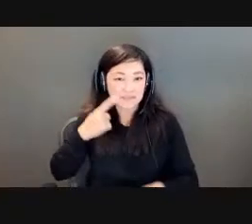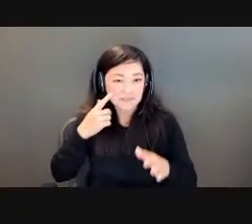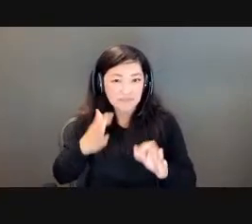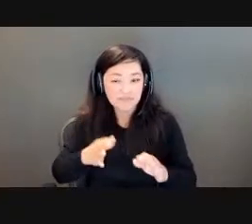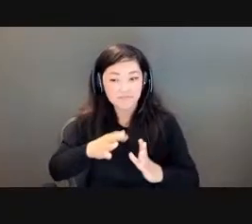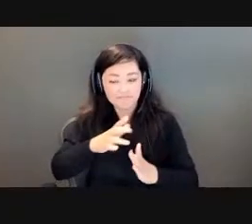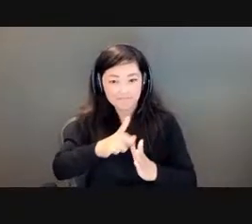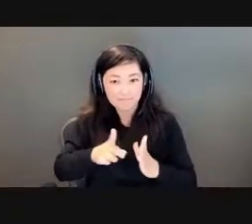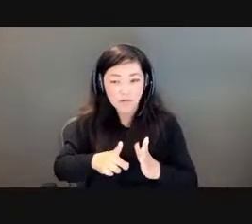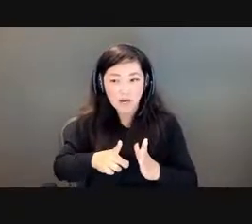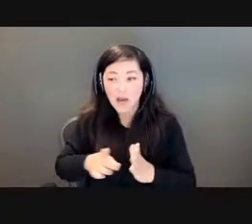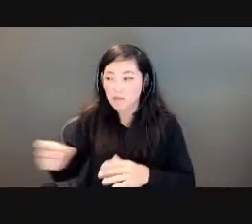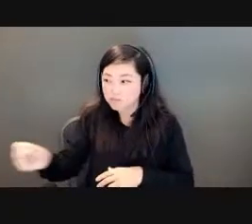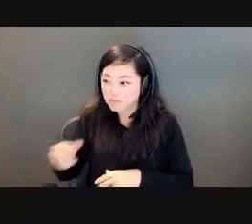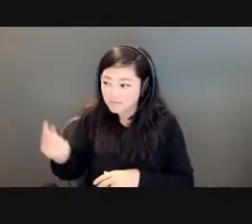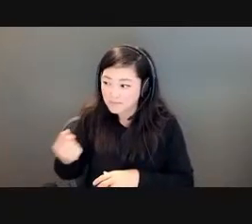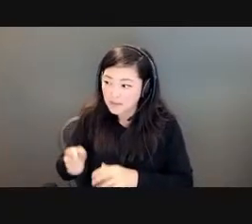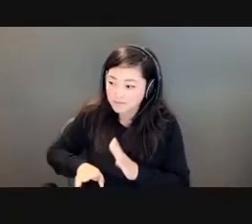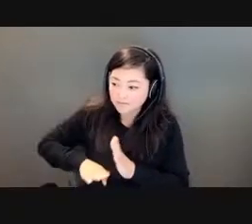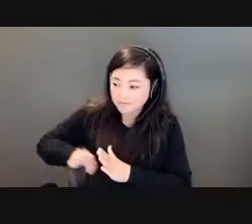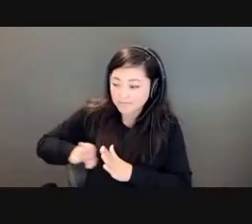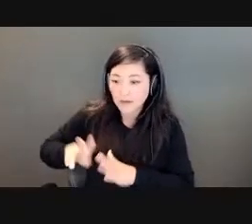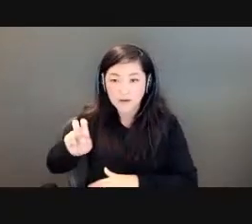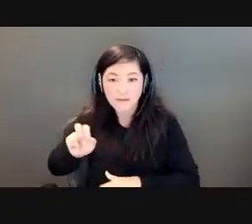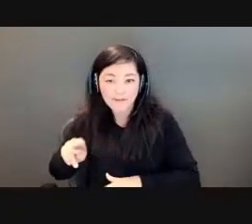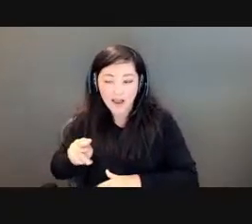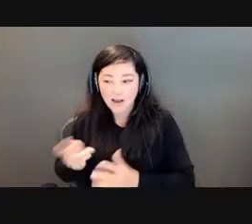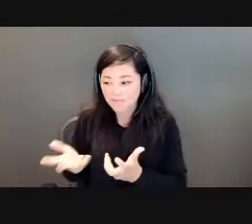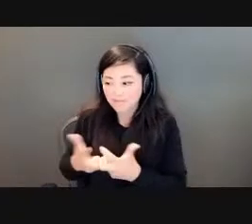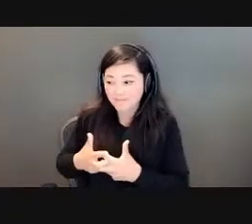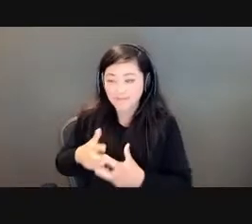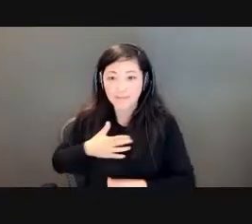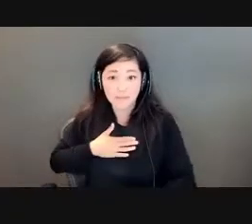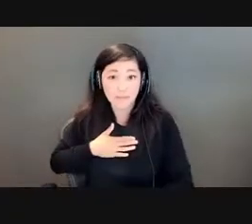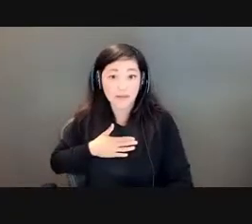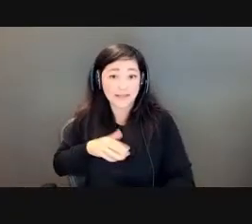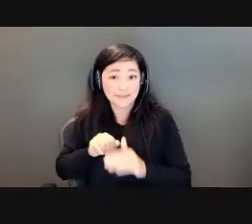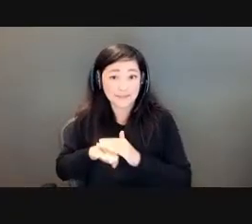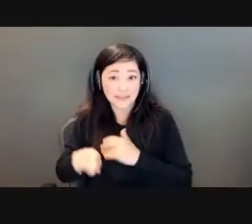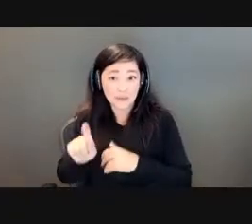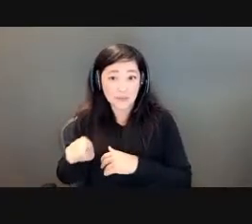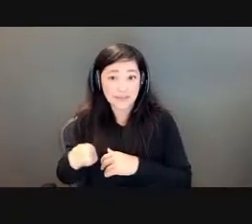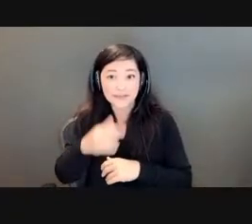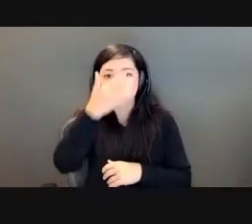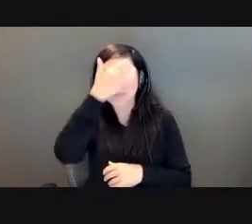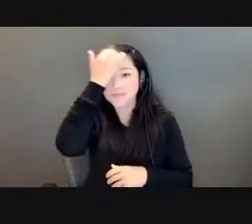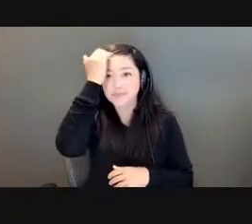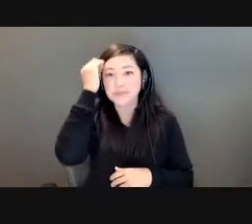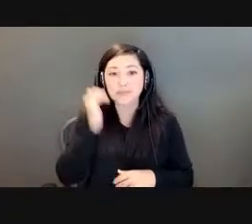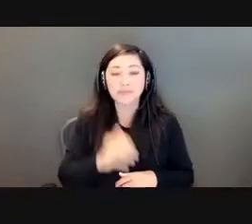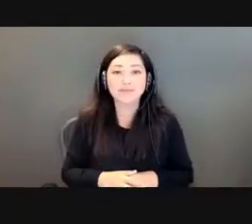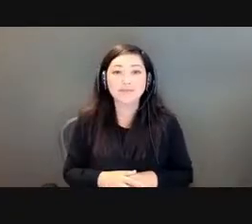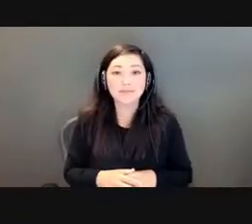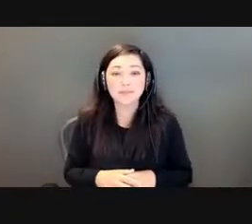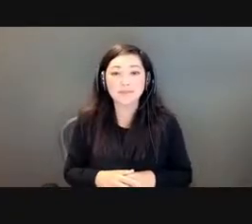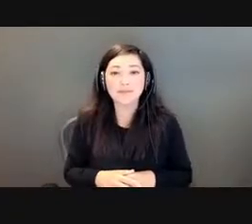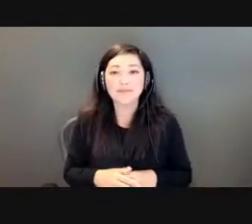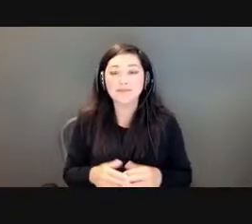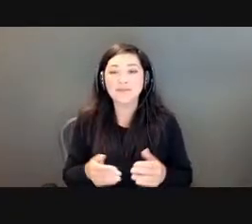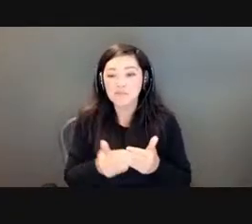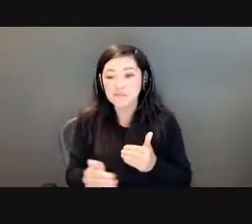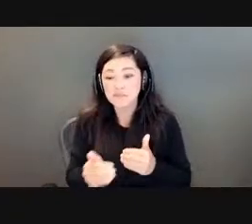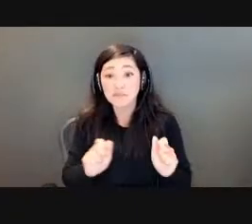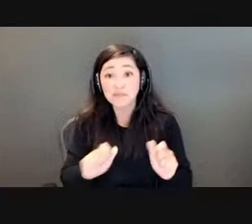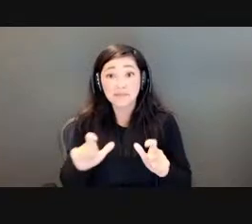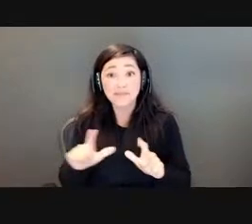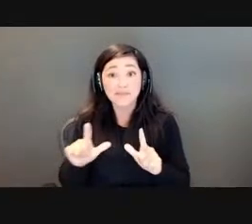somebody build out a camper van with my accessible needs in mind. The next few slides are entitled Accessible